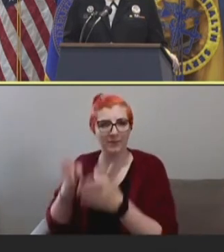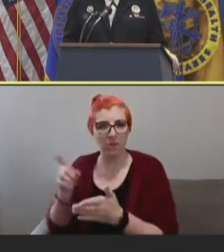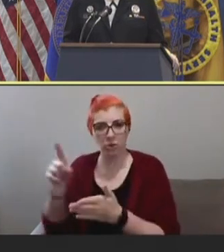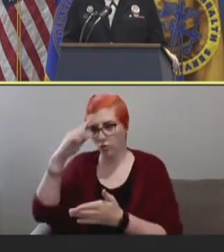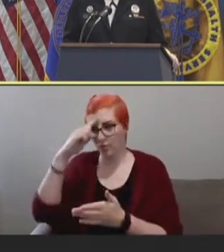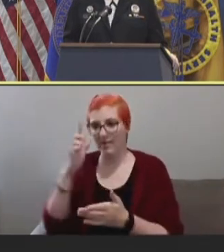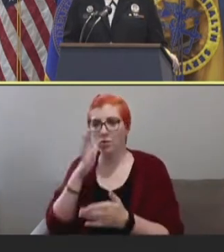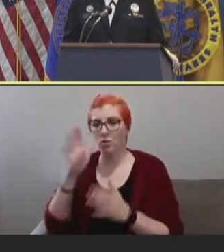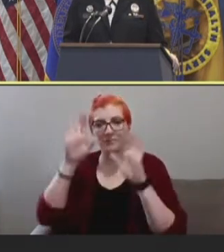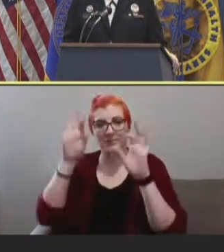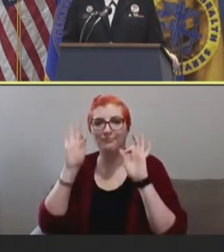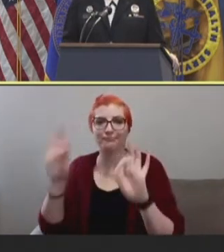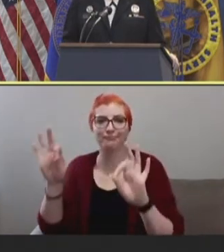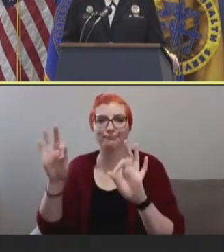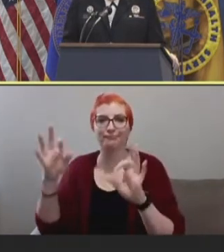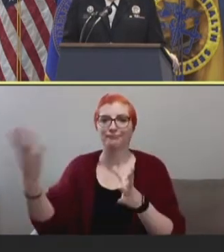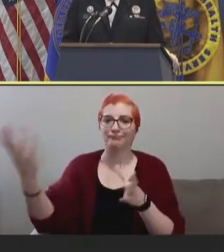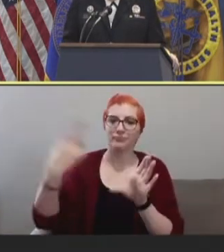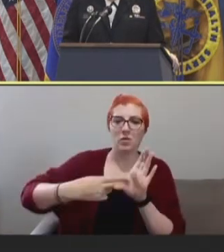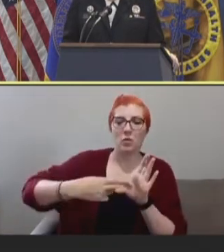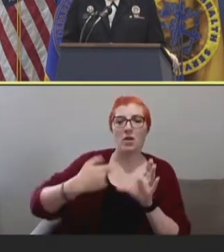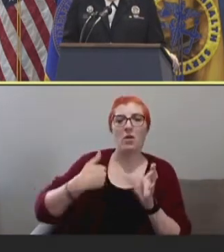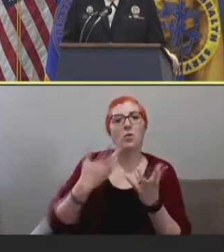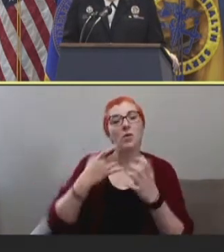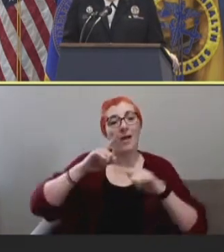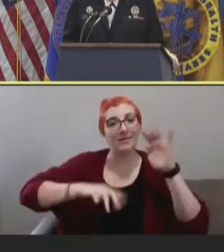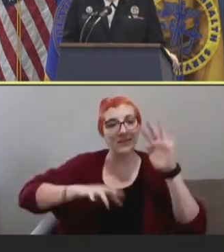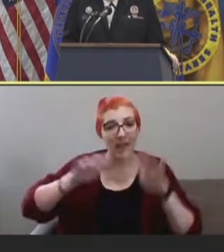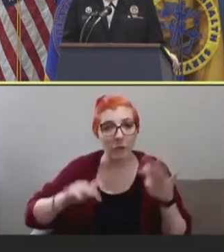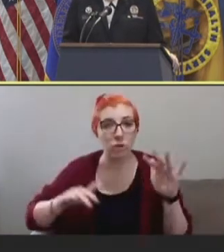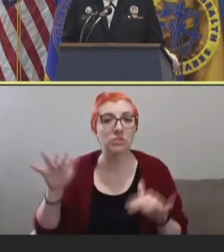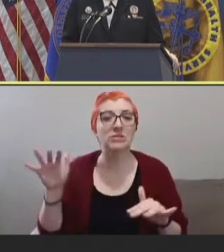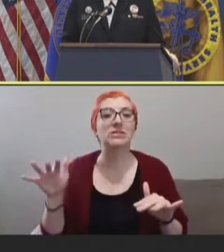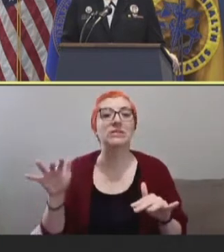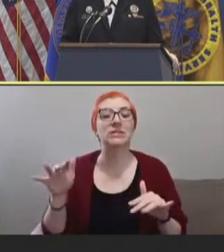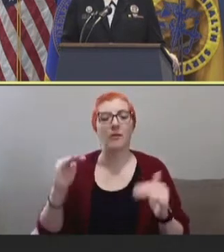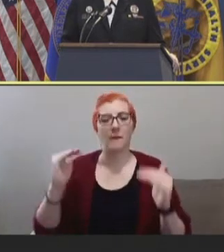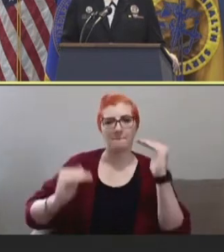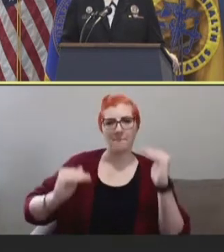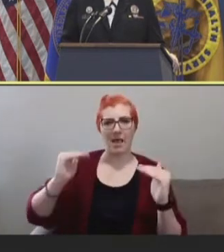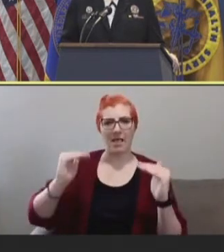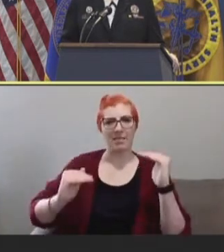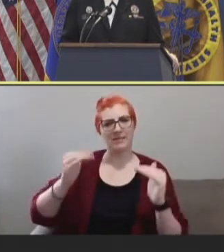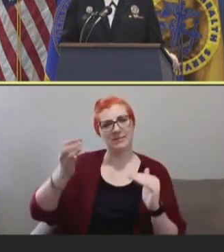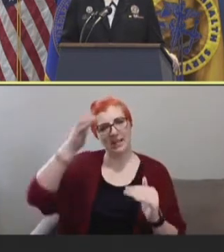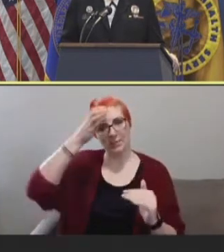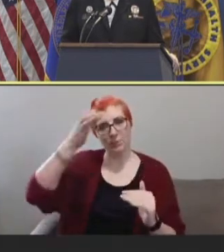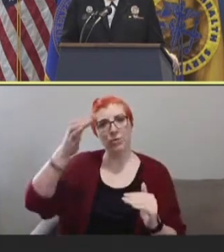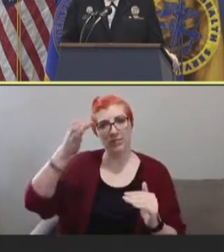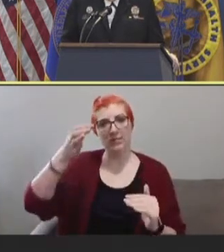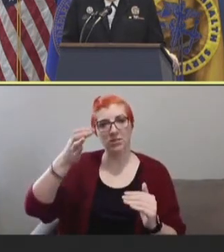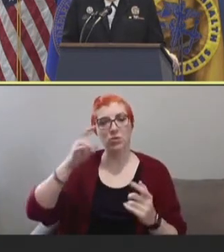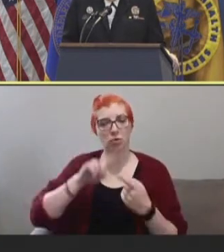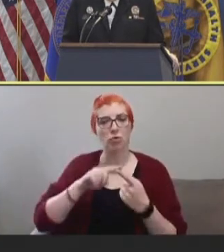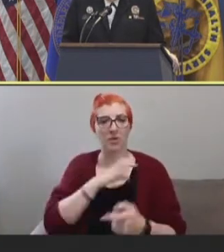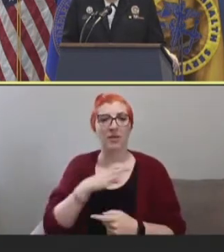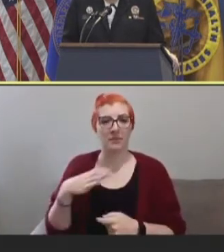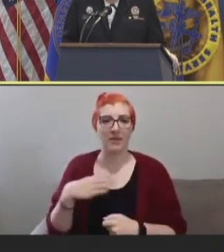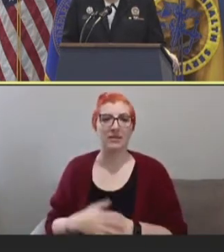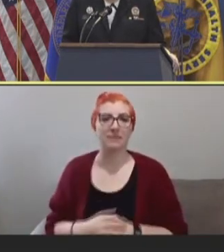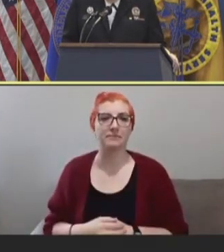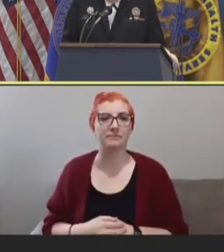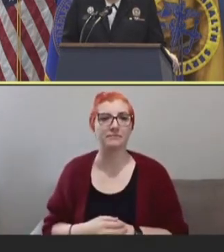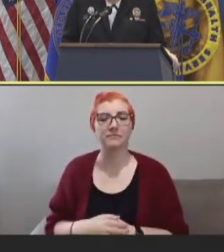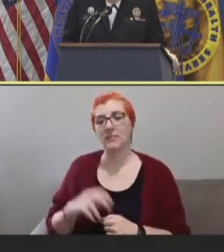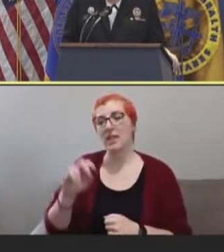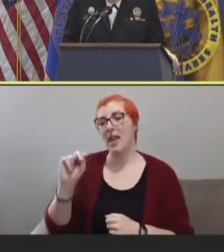members. We are looking for, of course, diversity in our candidates to provide a balanced expertise to the committee. The